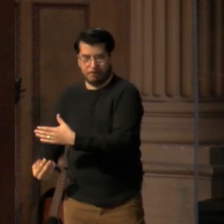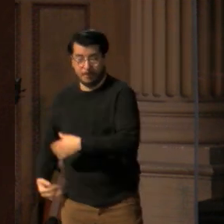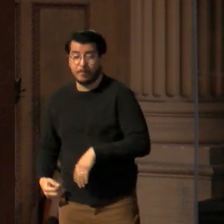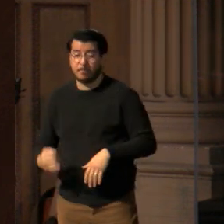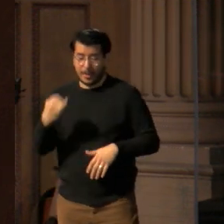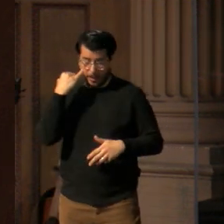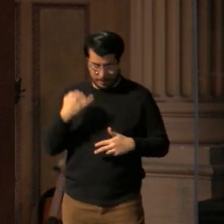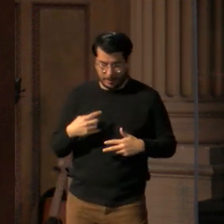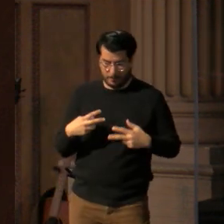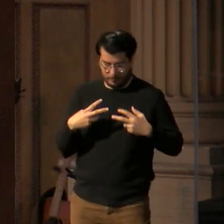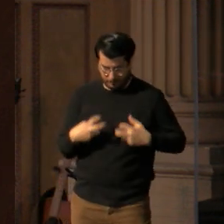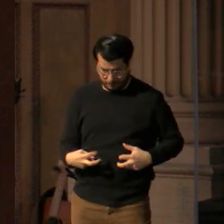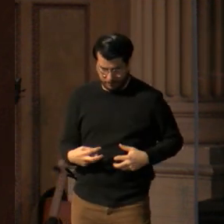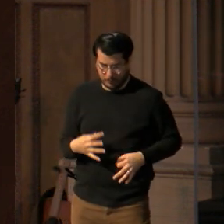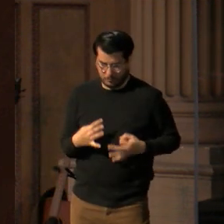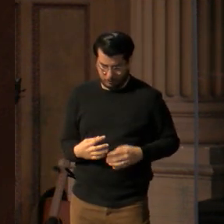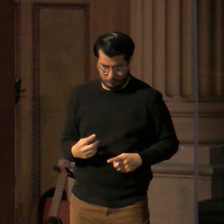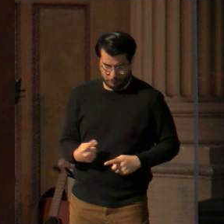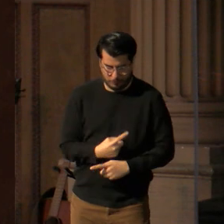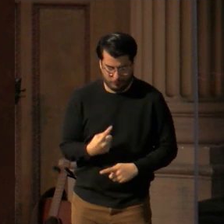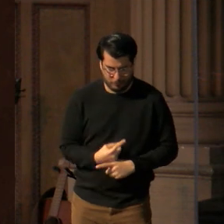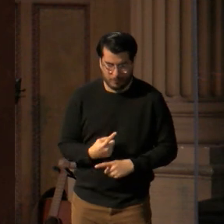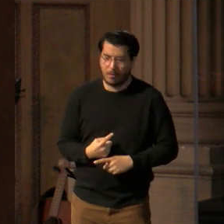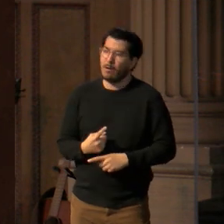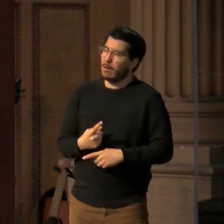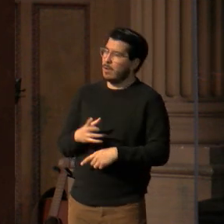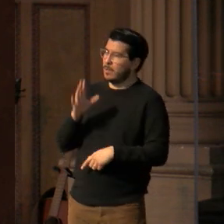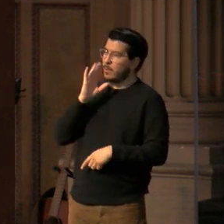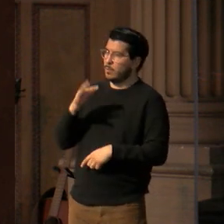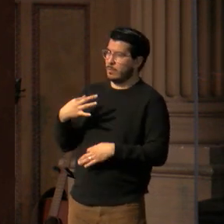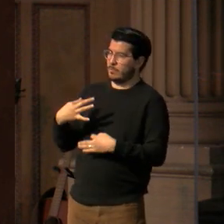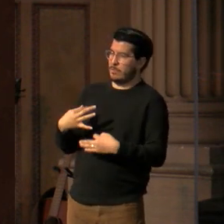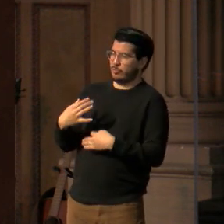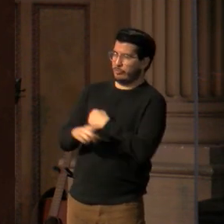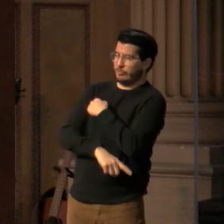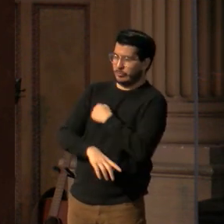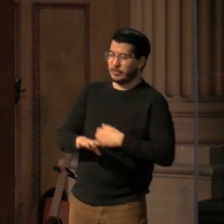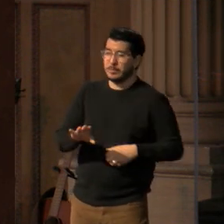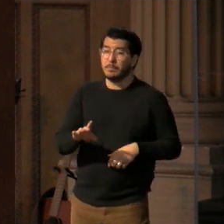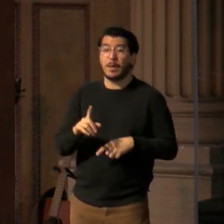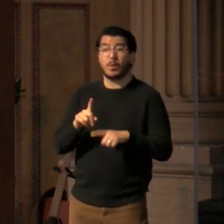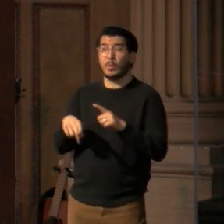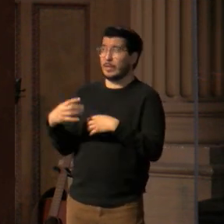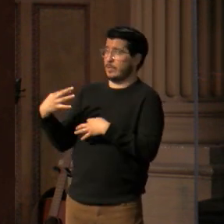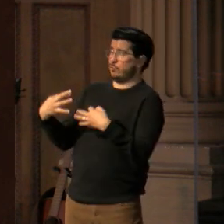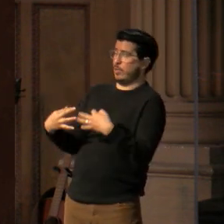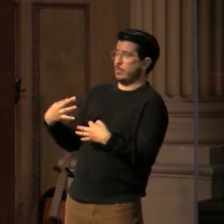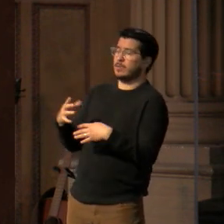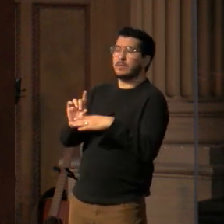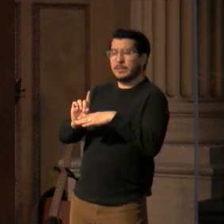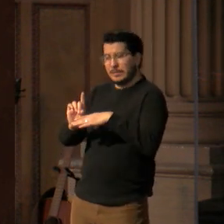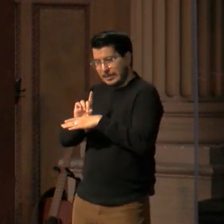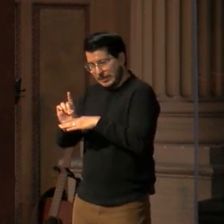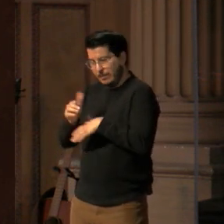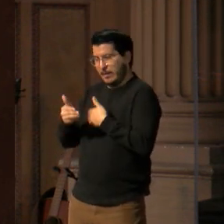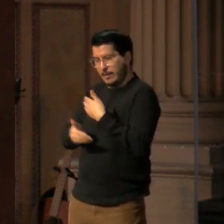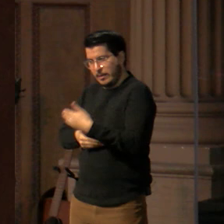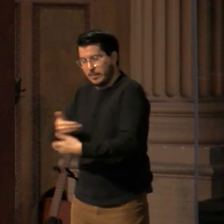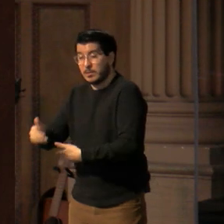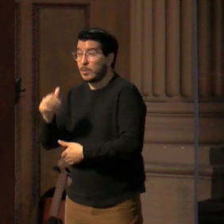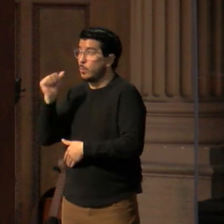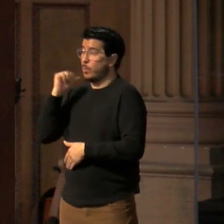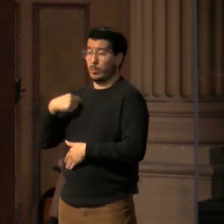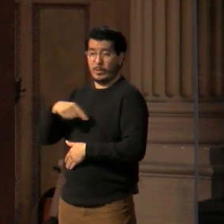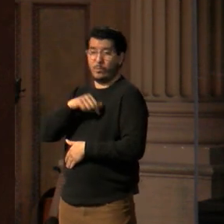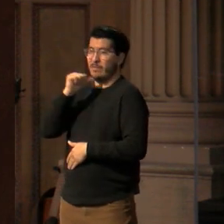ourselves truly, we would not be judged. But when we're judged by the Lord, we're disciplined so that we may not be condemned along with the world.